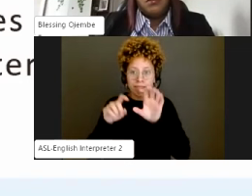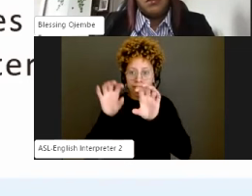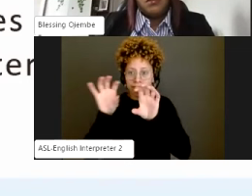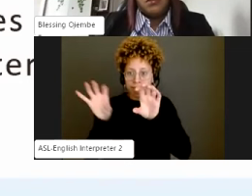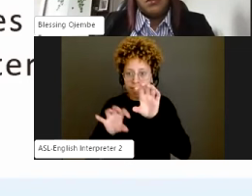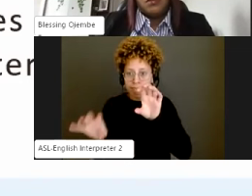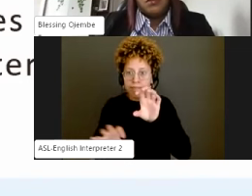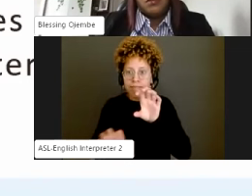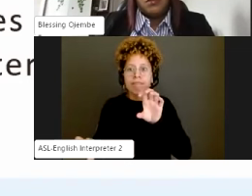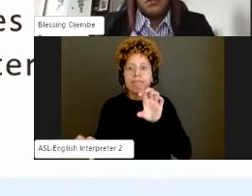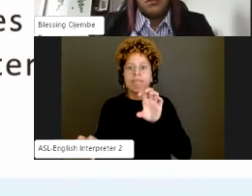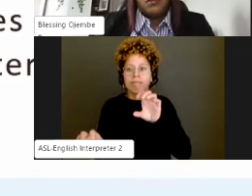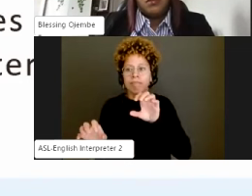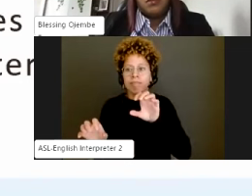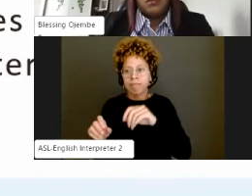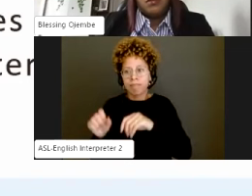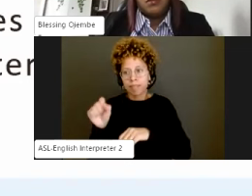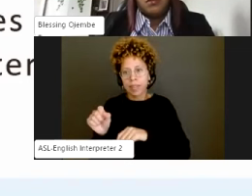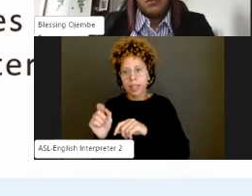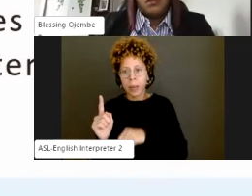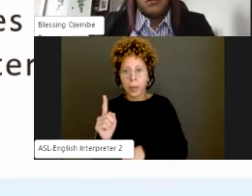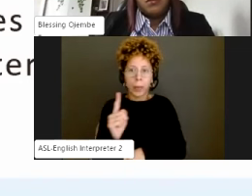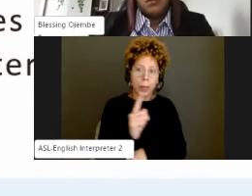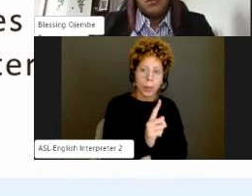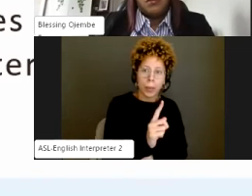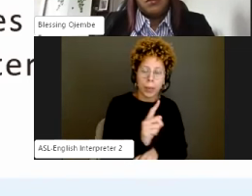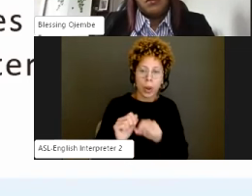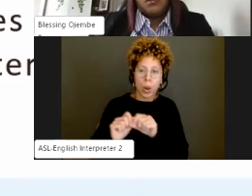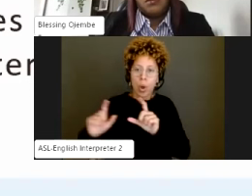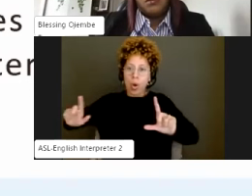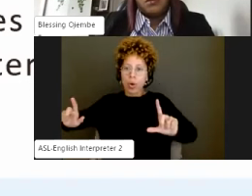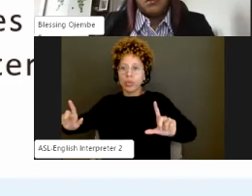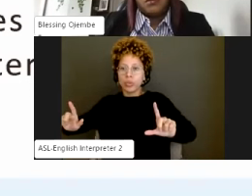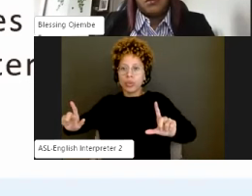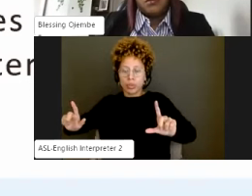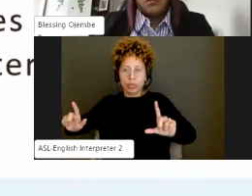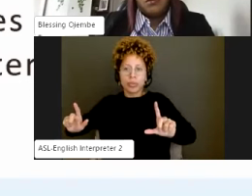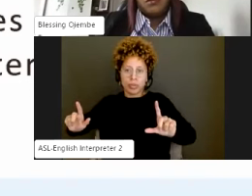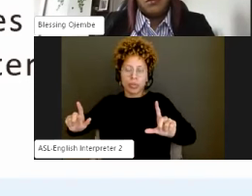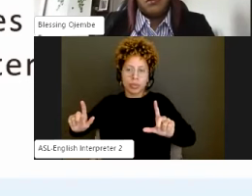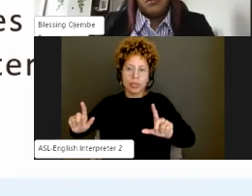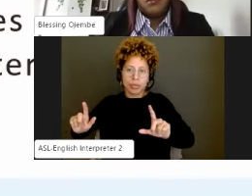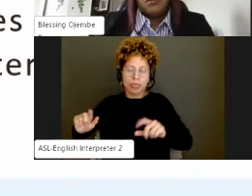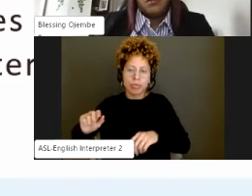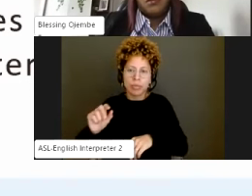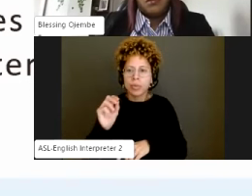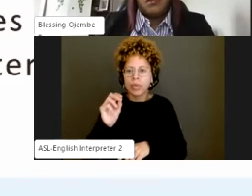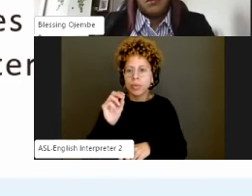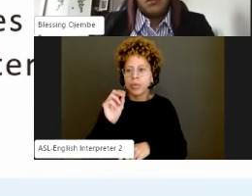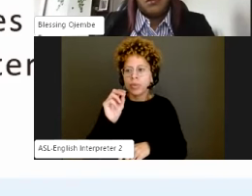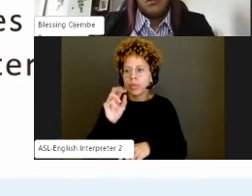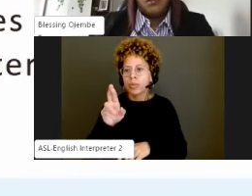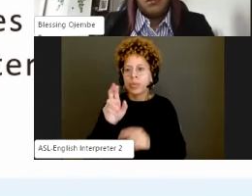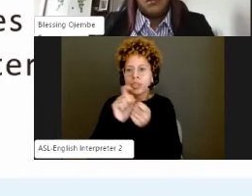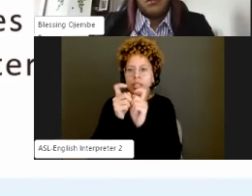pull the images across to make it larger, or change the grid at the top of your screen to just on speaker view